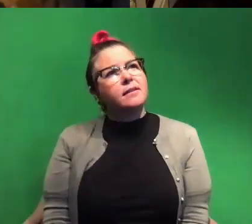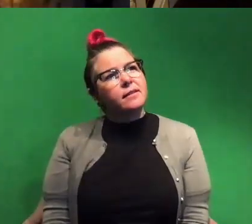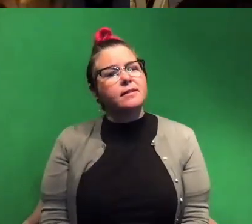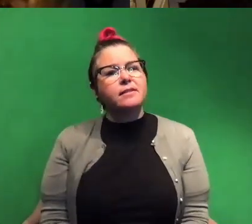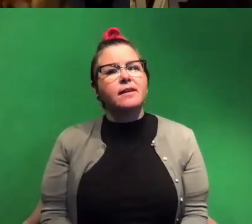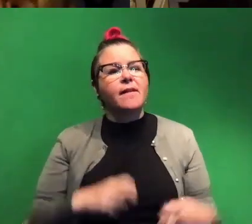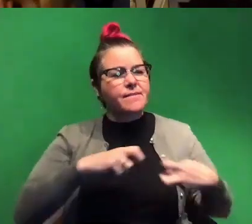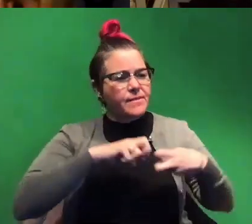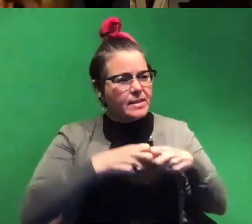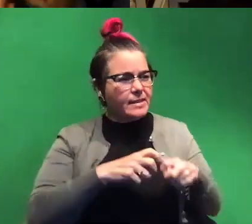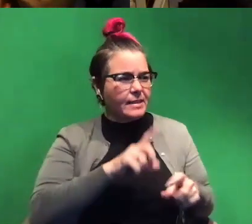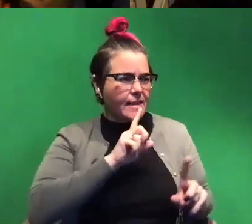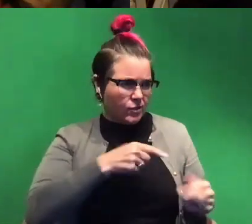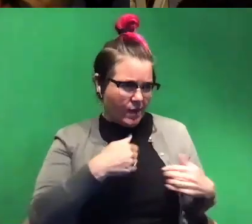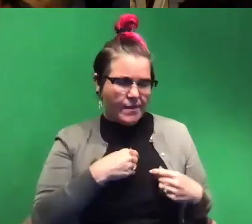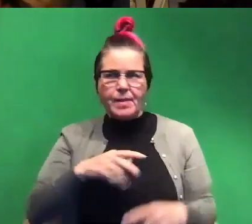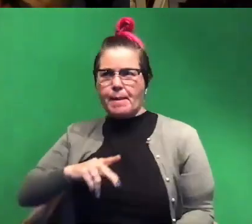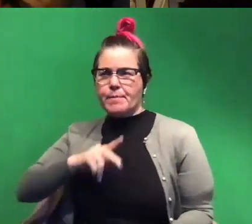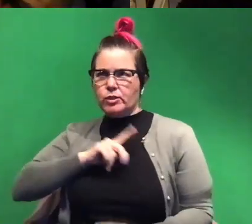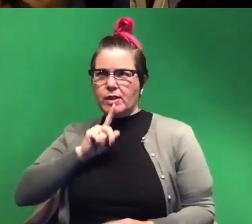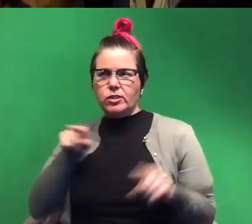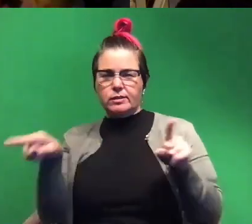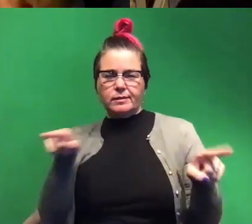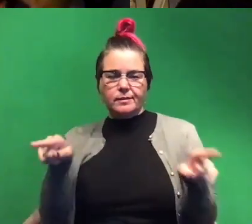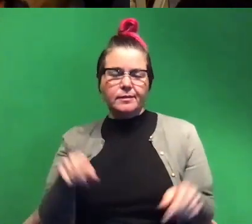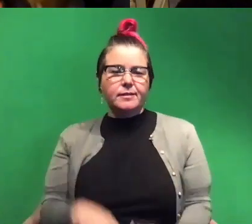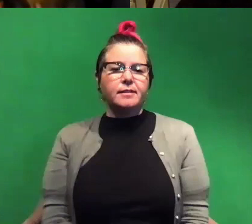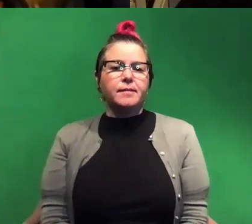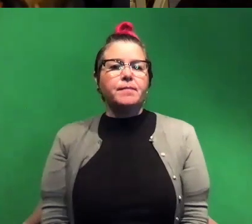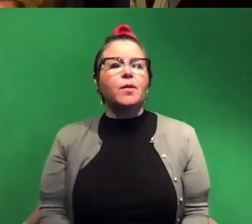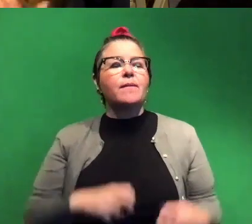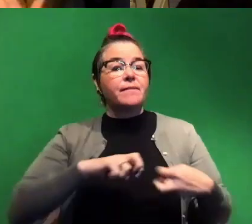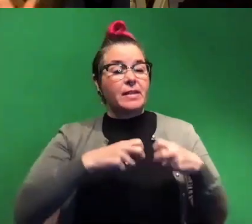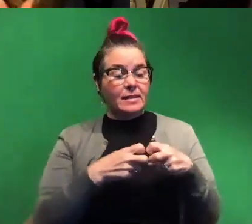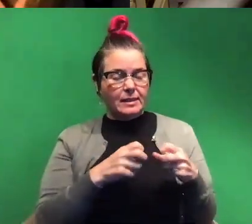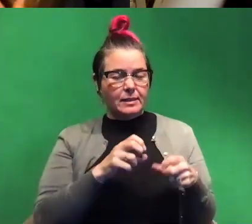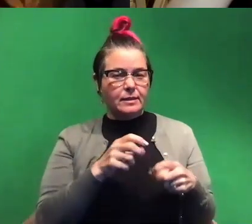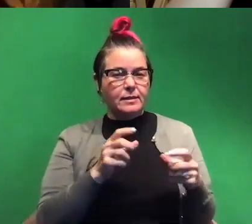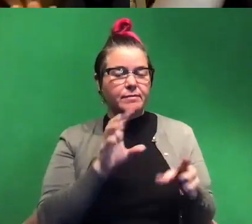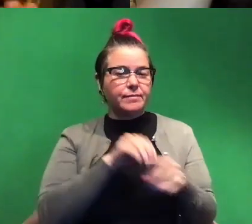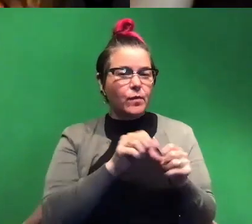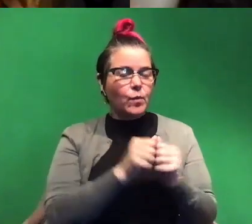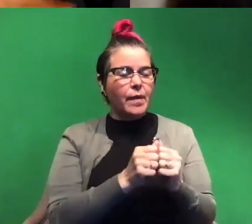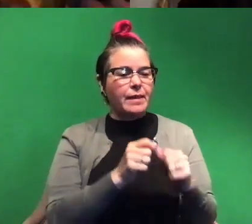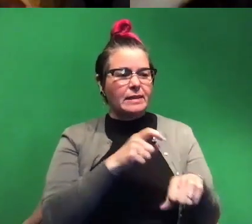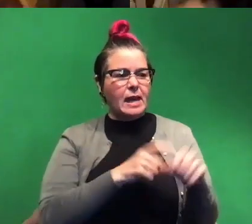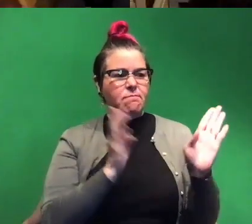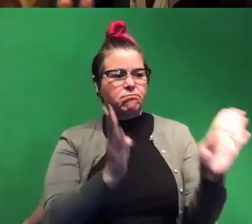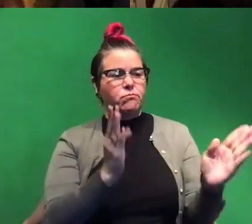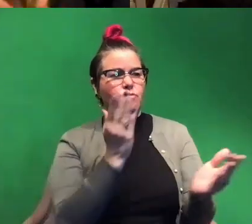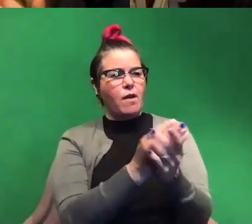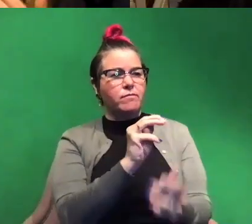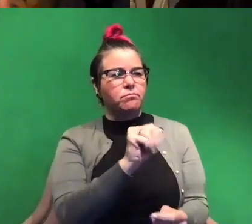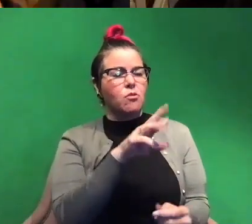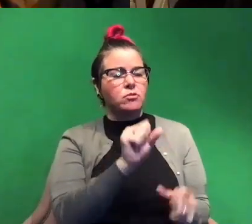this, and then a personal answer to this. Great. The way the physics works with windows to go to Mars, technically we